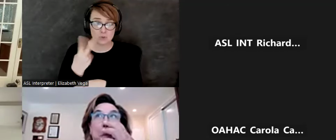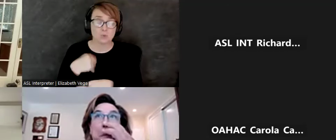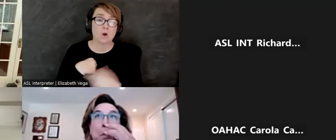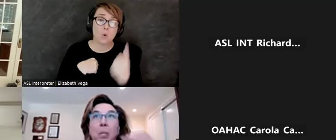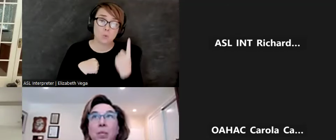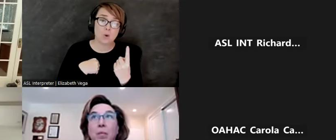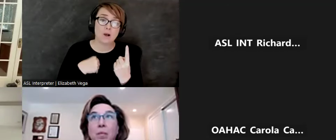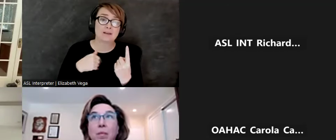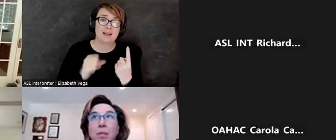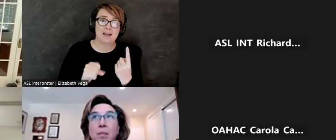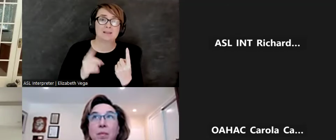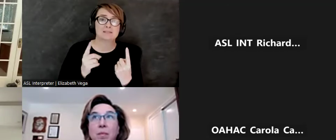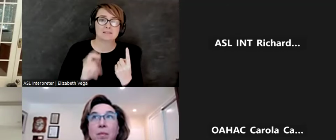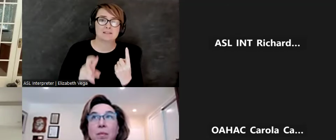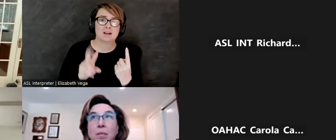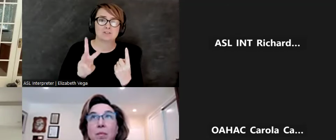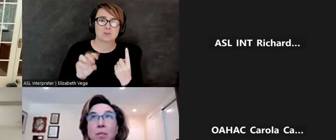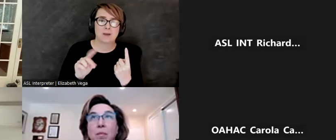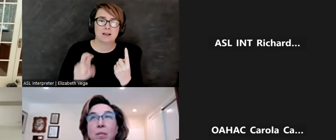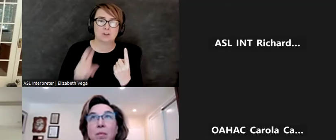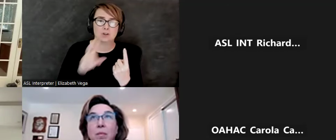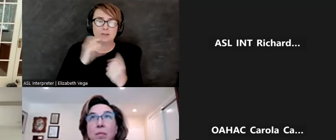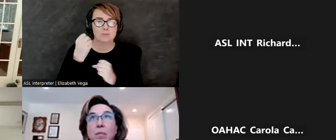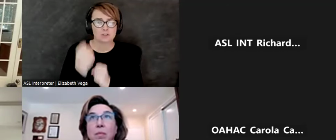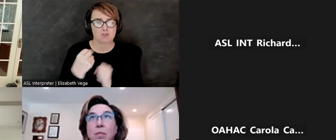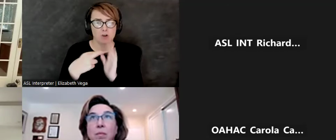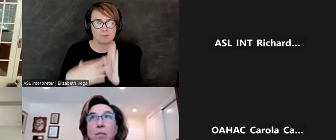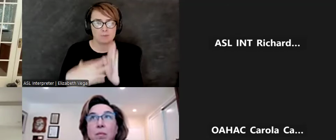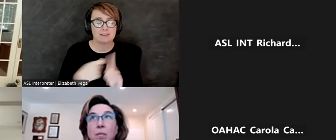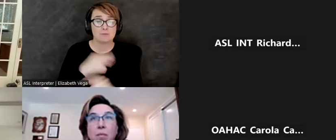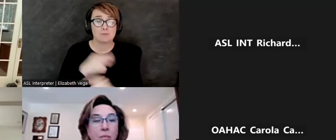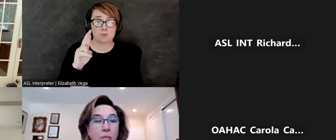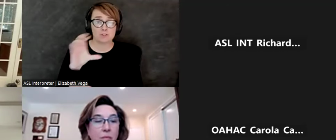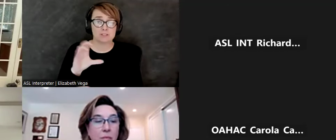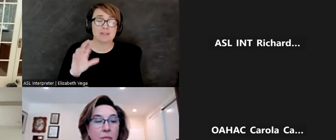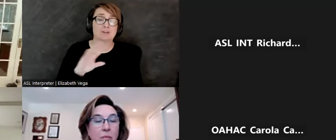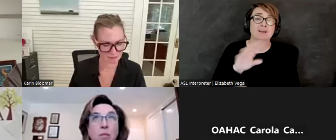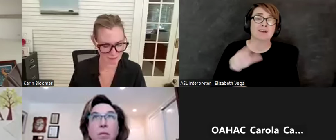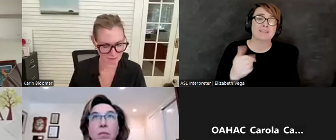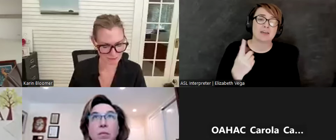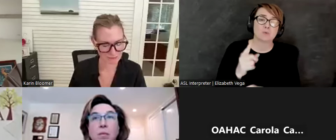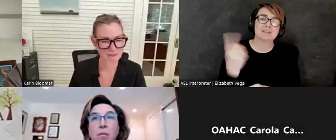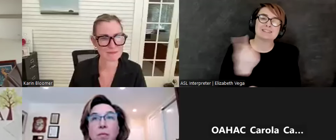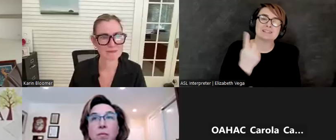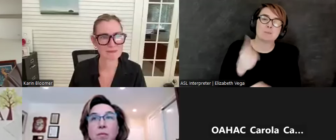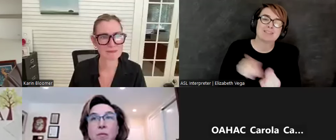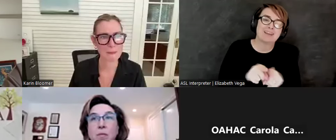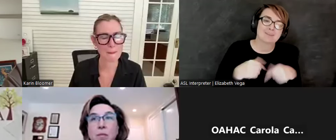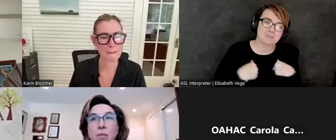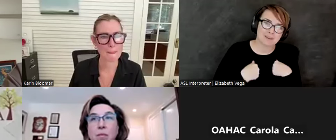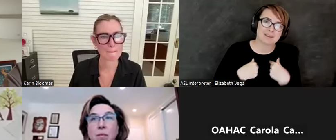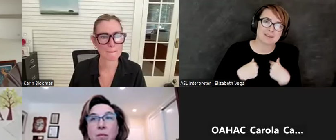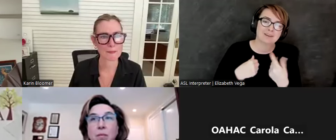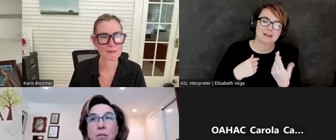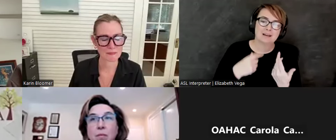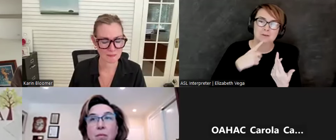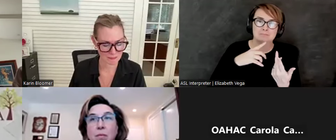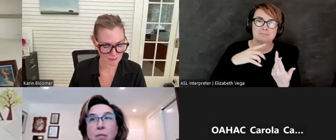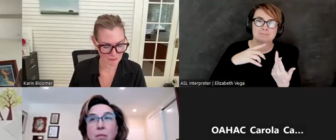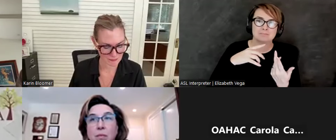strong representative from the regional center side, and the other would be someone like myself. I did bring up this issue. We work in